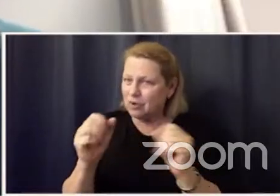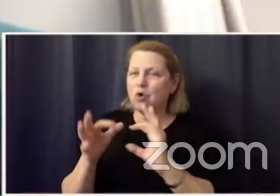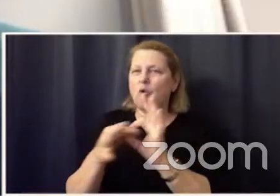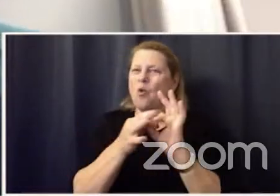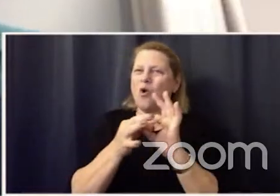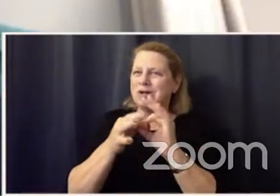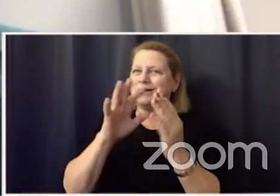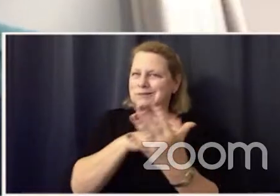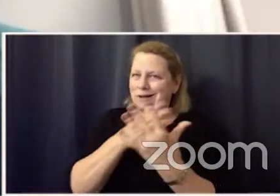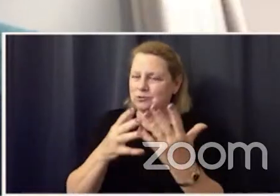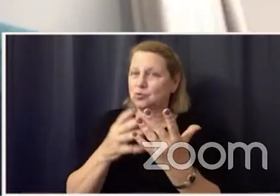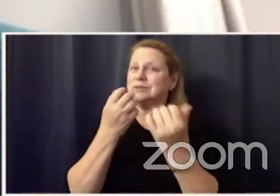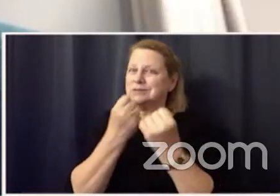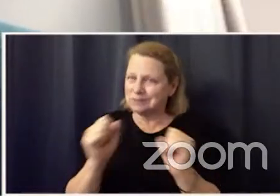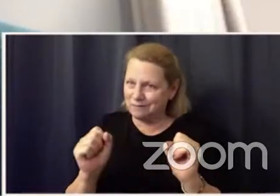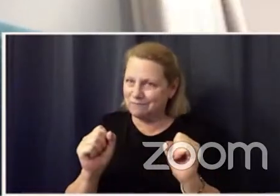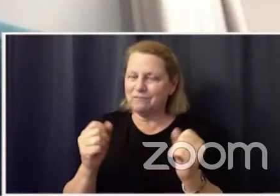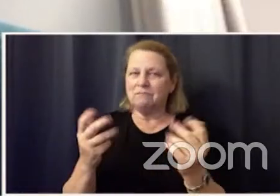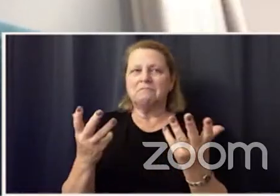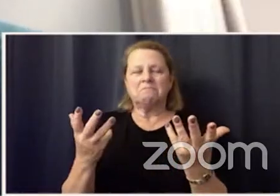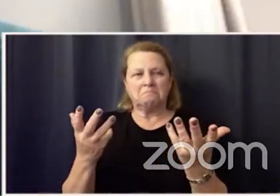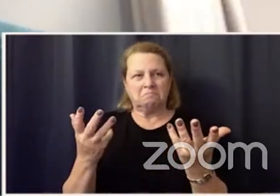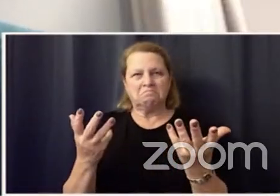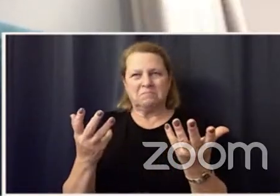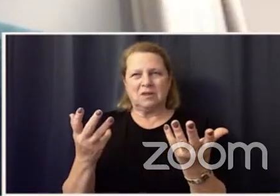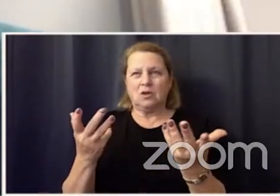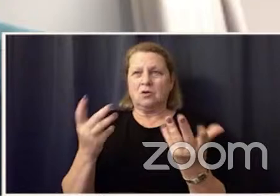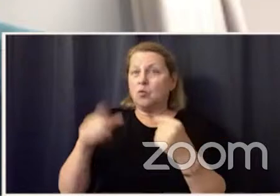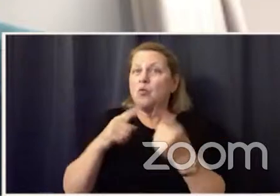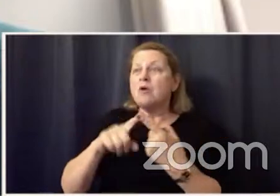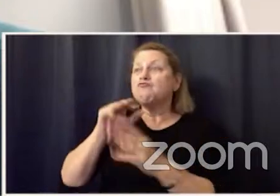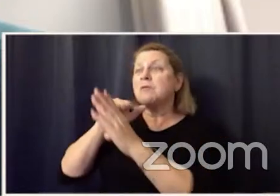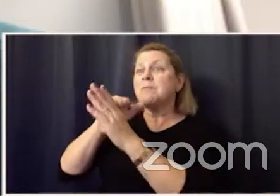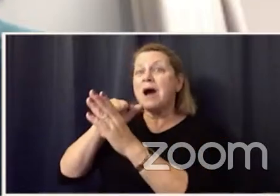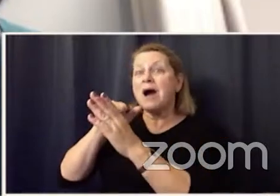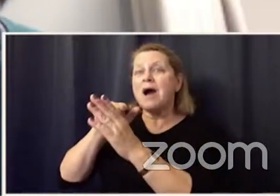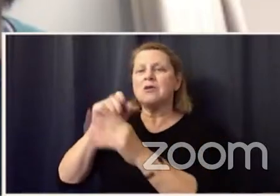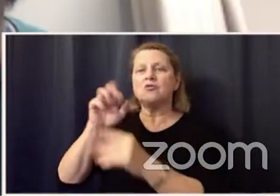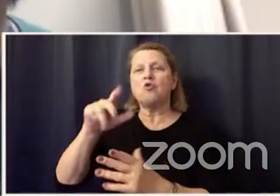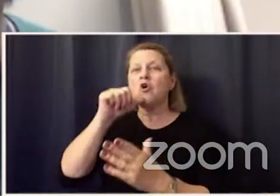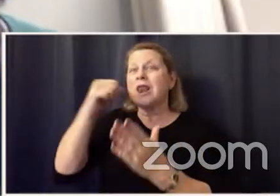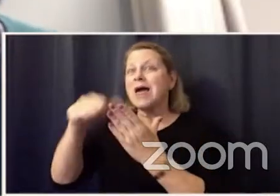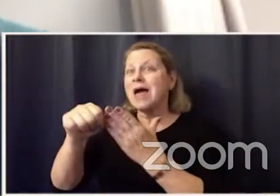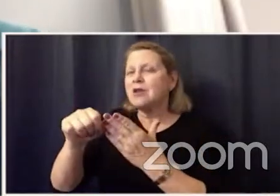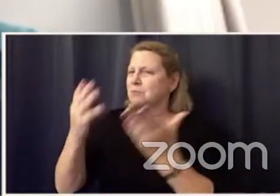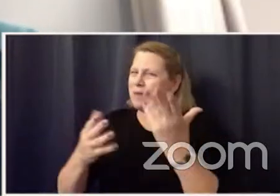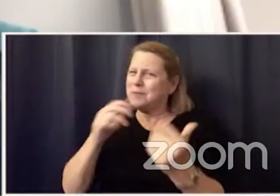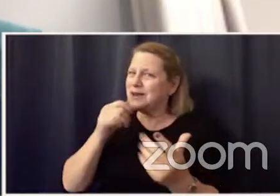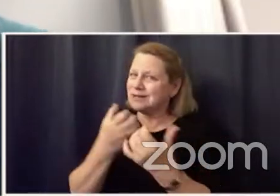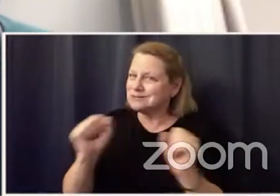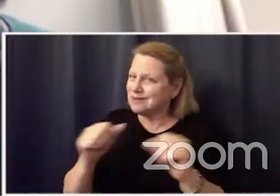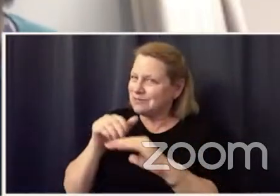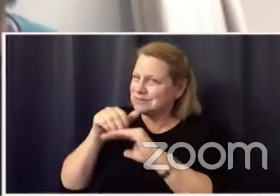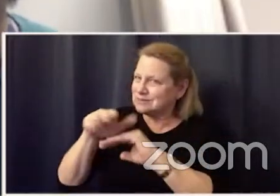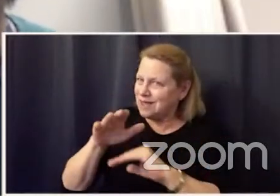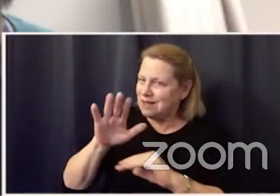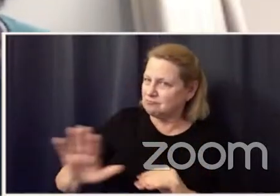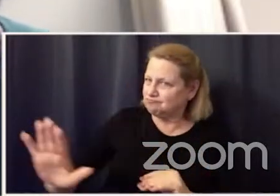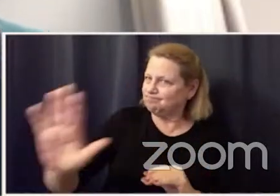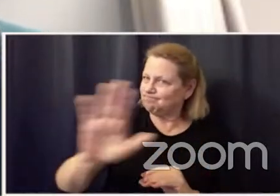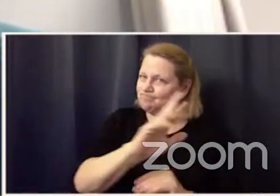scheduling, of reminder calls and letters that may not be safe to send to the clients,